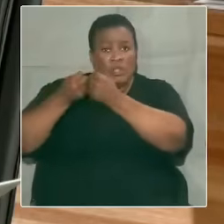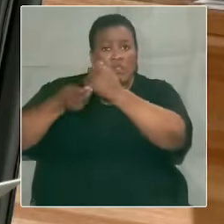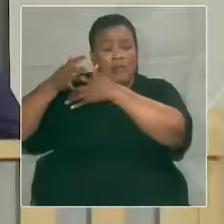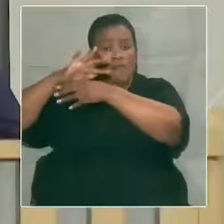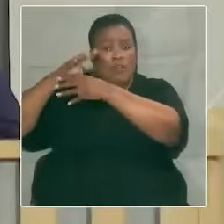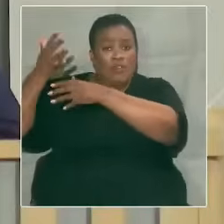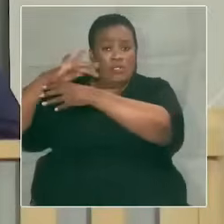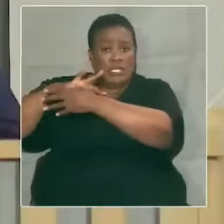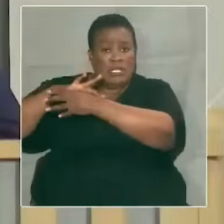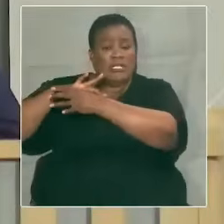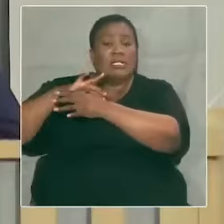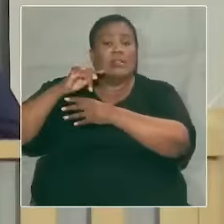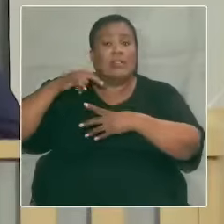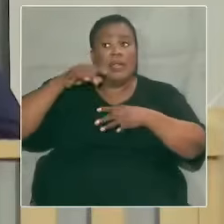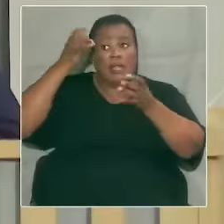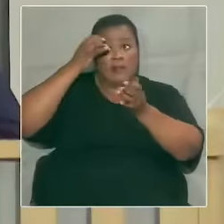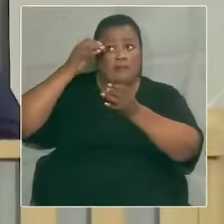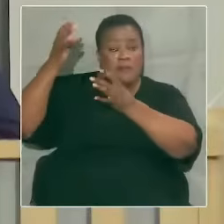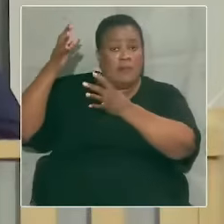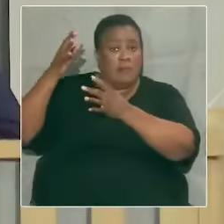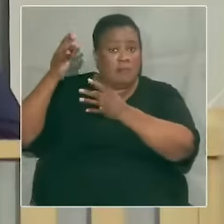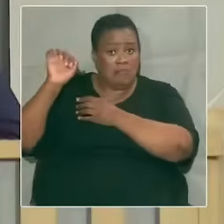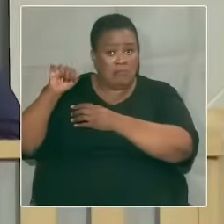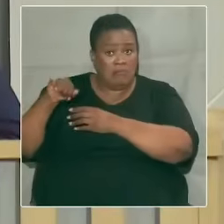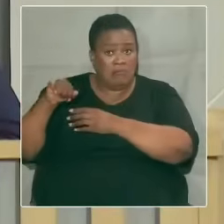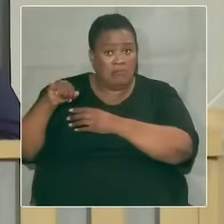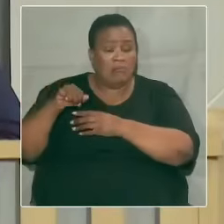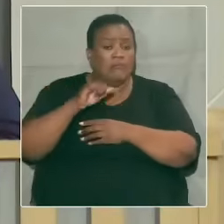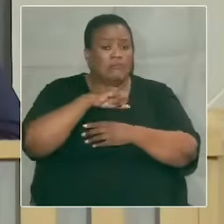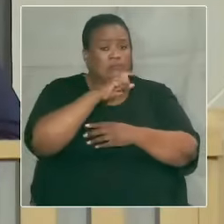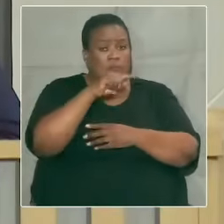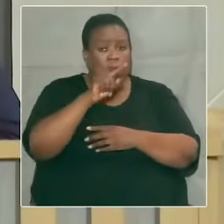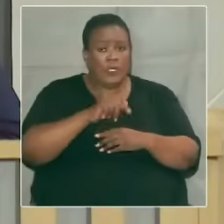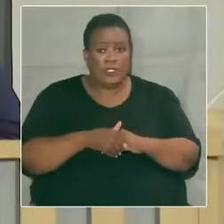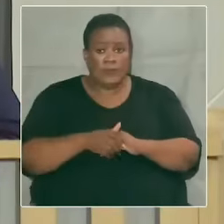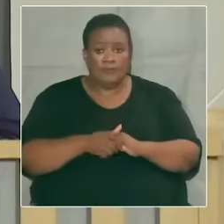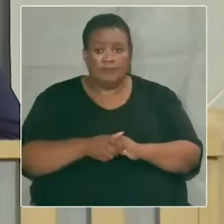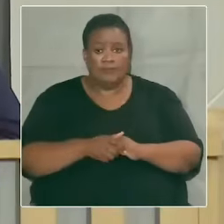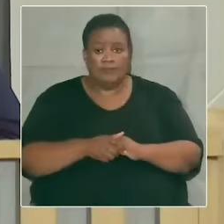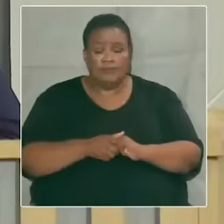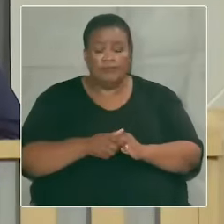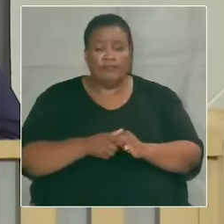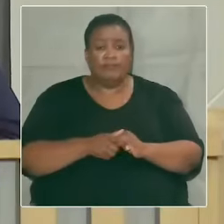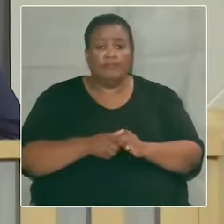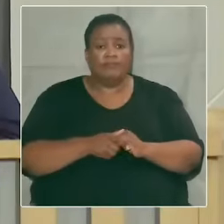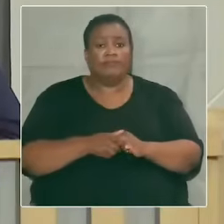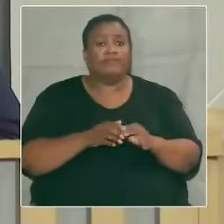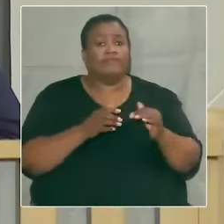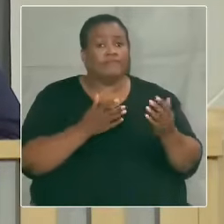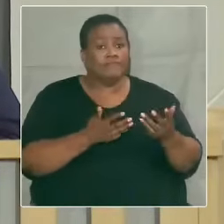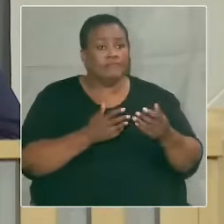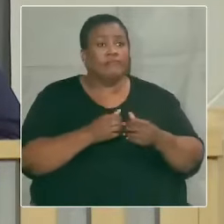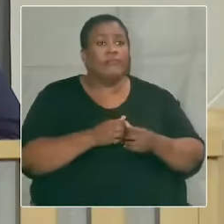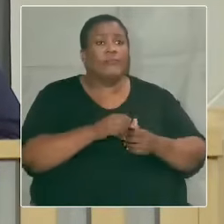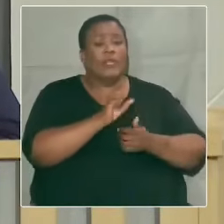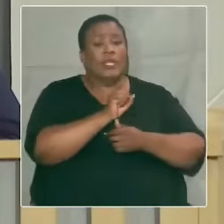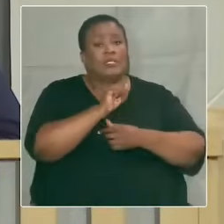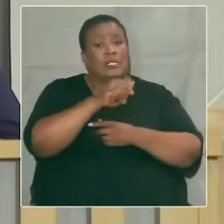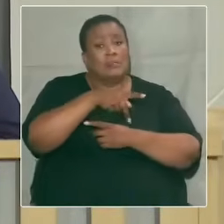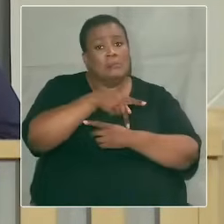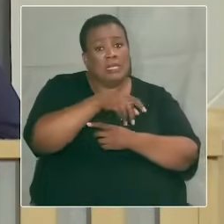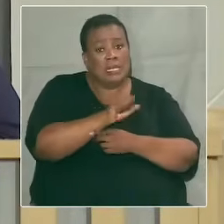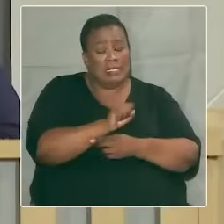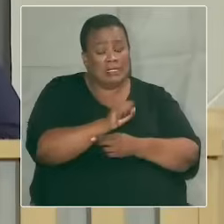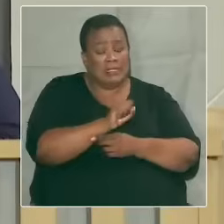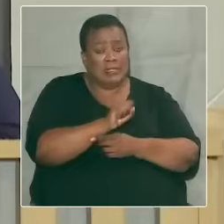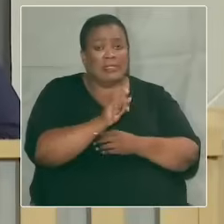government. That is correct, Commissioner. Yes. Then the SAPS SAPS-led the PKTT